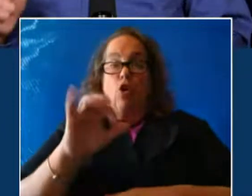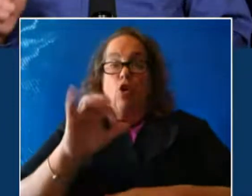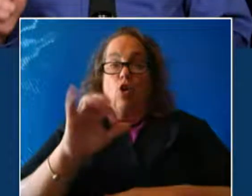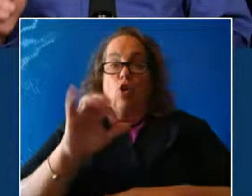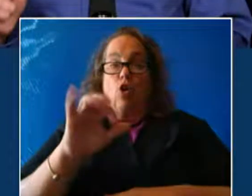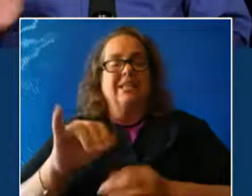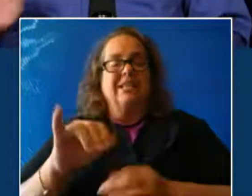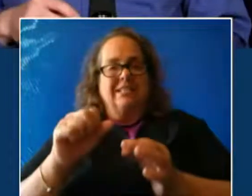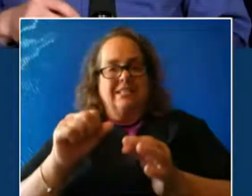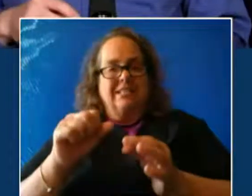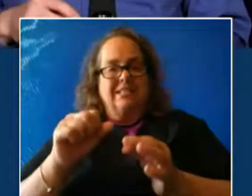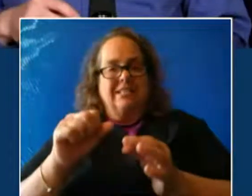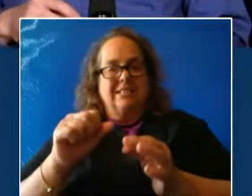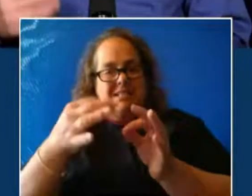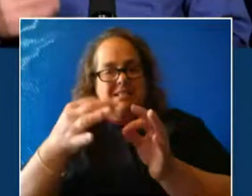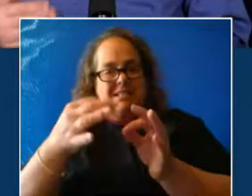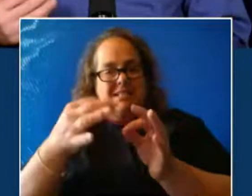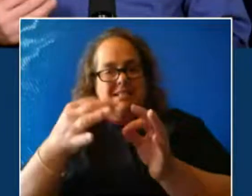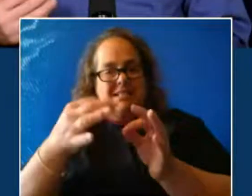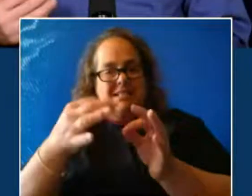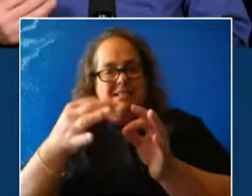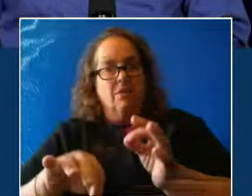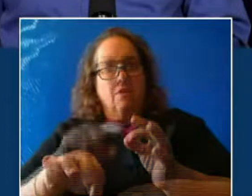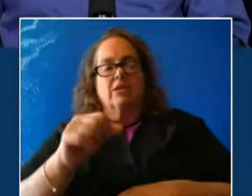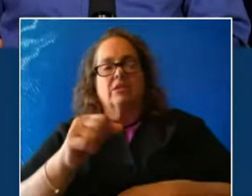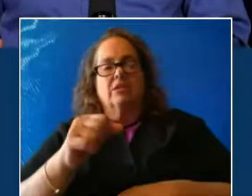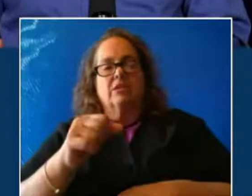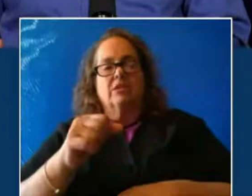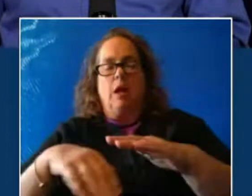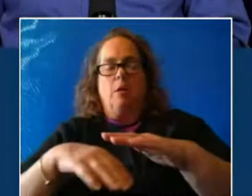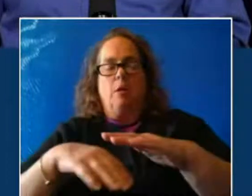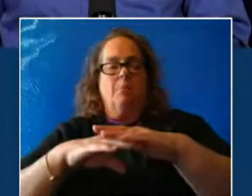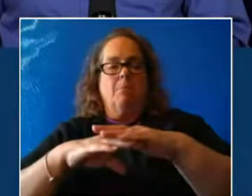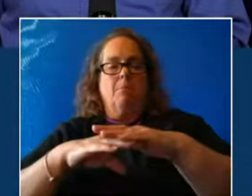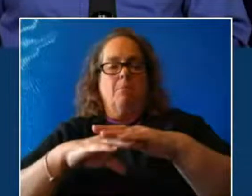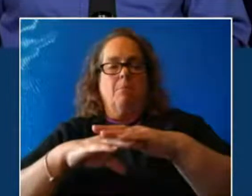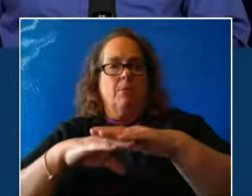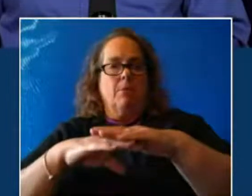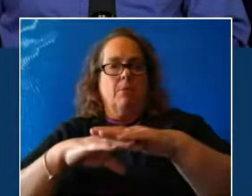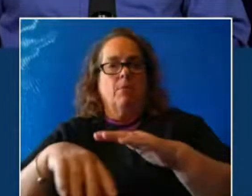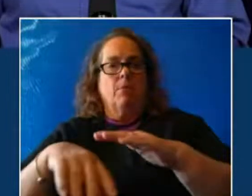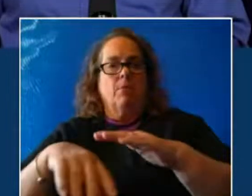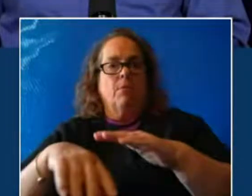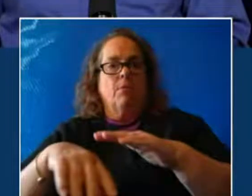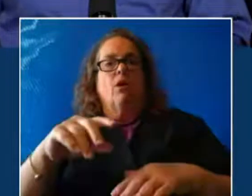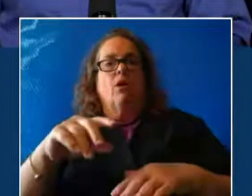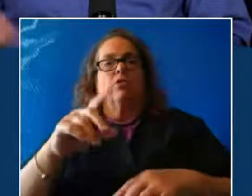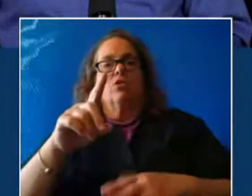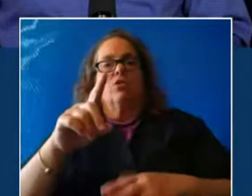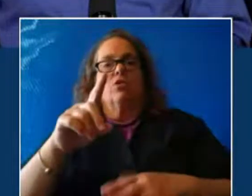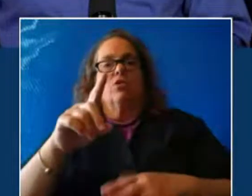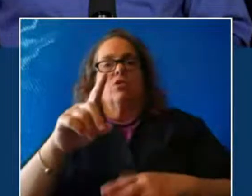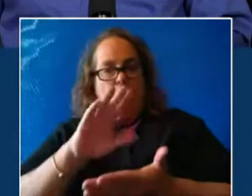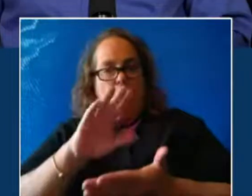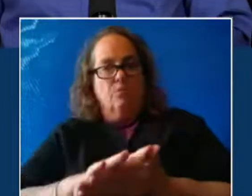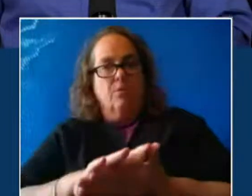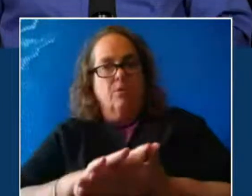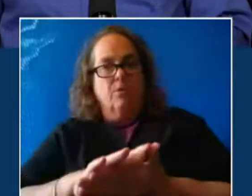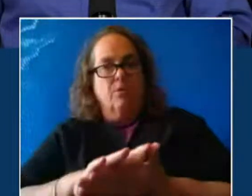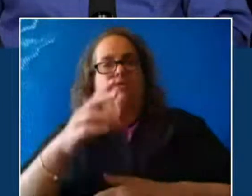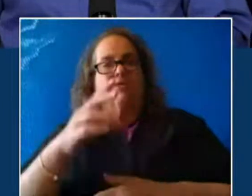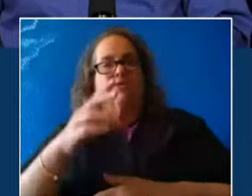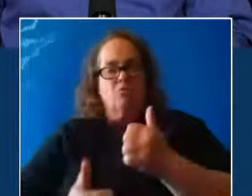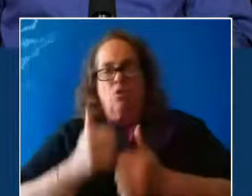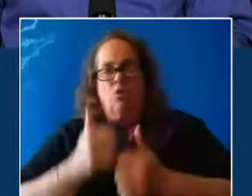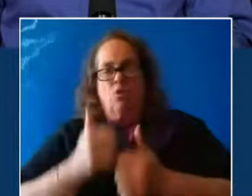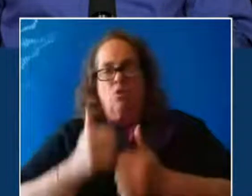minimum requirements document like before, but that is the only document the vast majority of businesses will need to use. That document